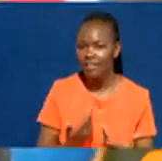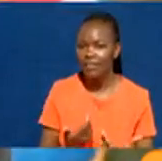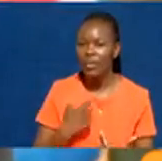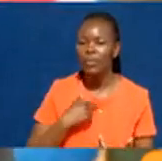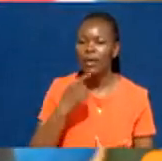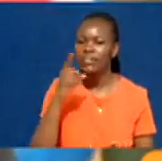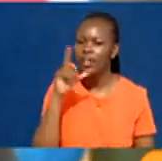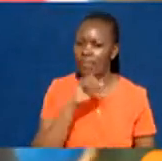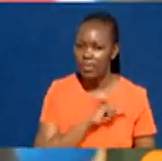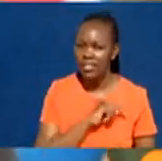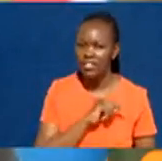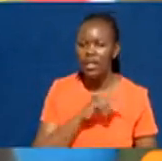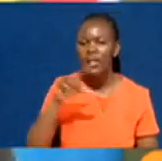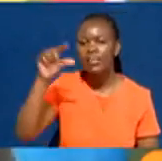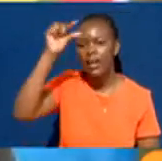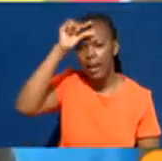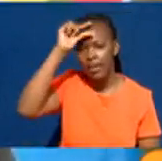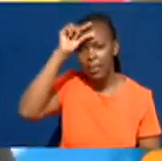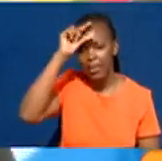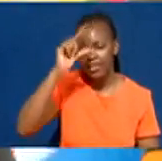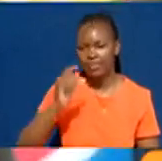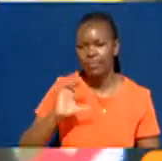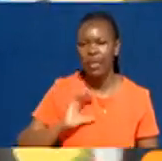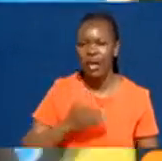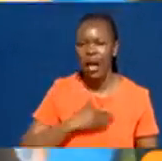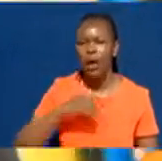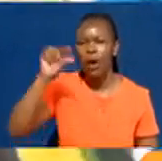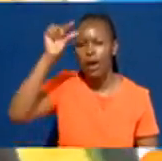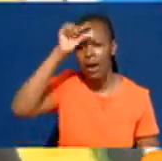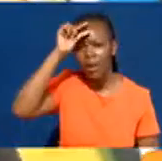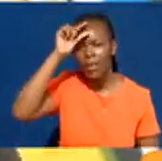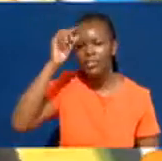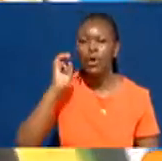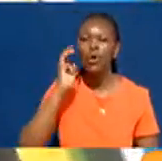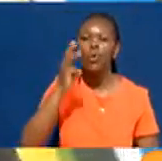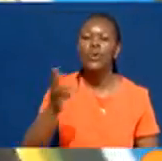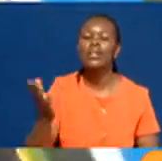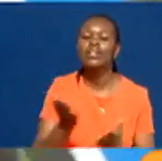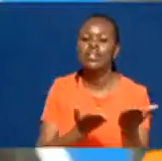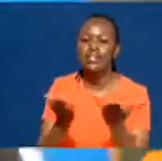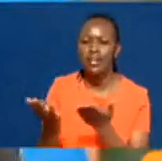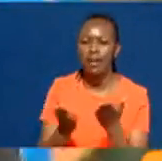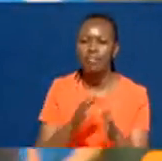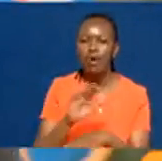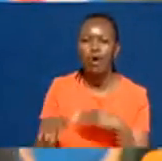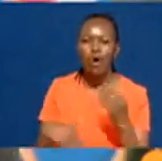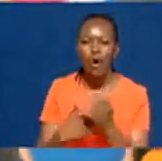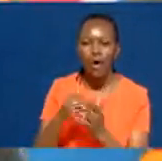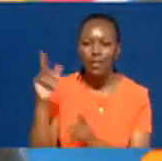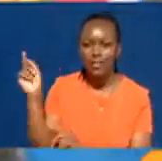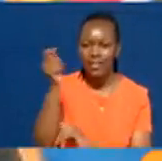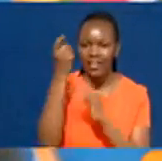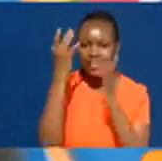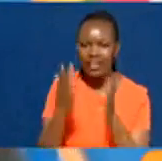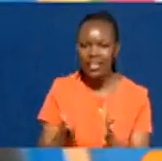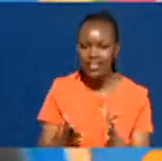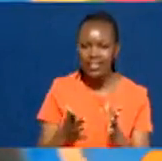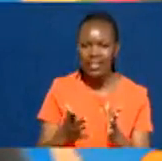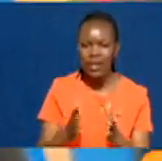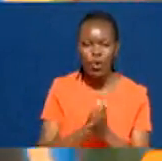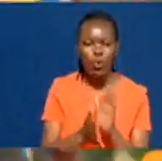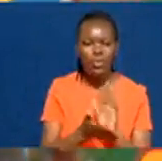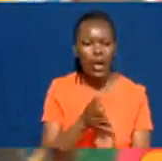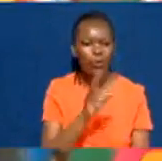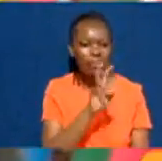we are going to run is the administration that is going to serve all Kenyans, irrespective of whether they voted at